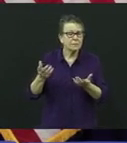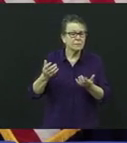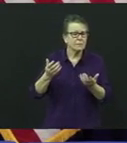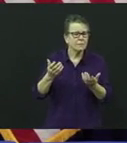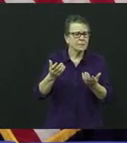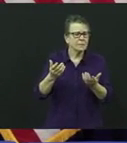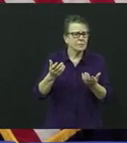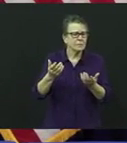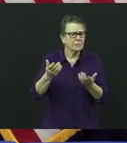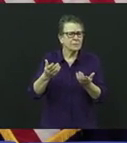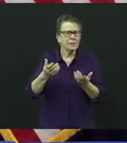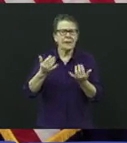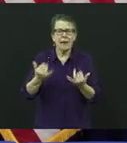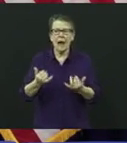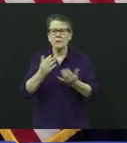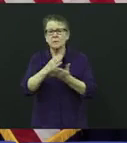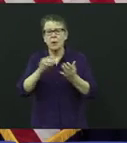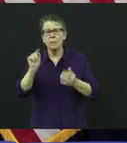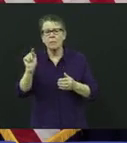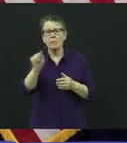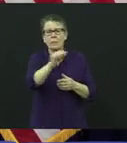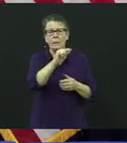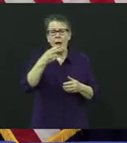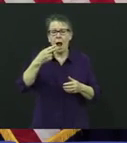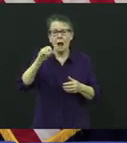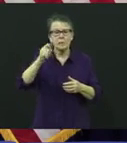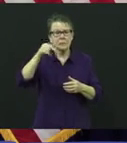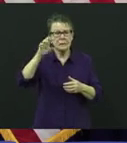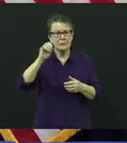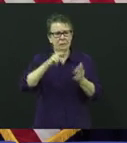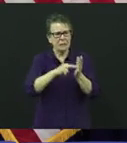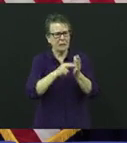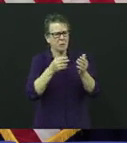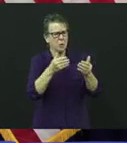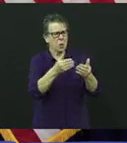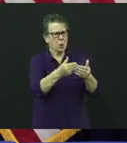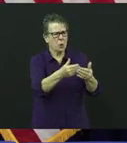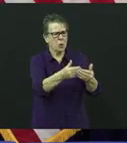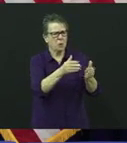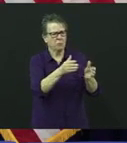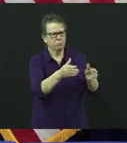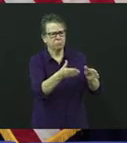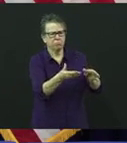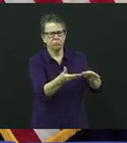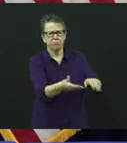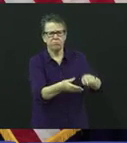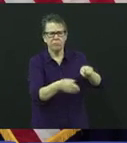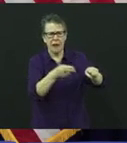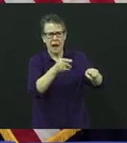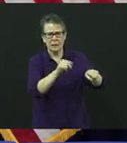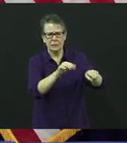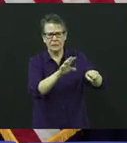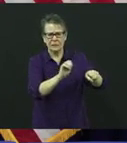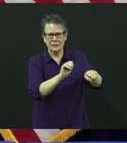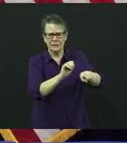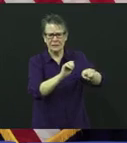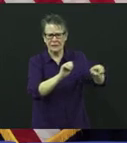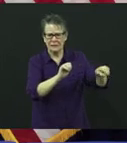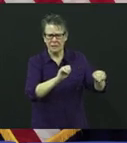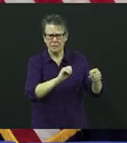is a renowned, the sisters, bless their hearts, over the decades have been extraordinary in taking